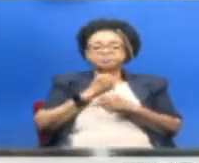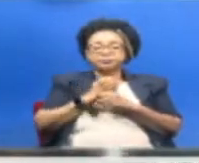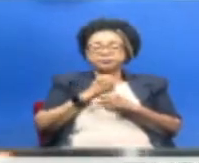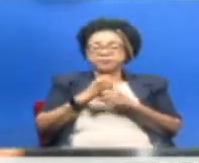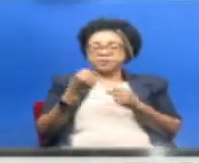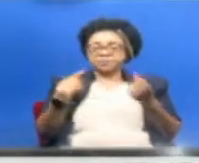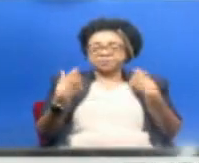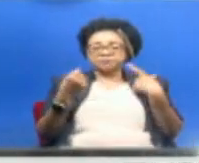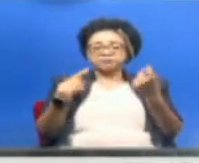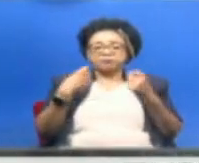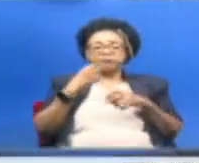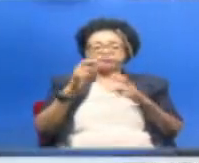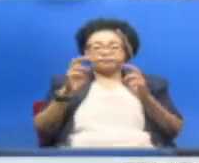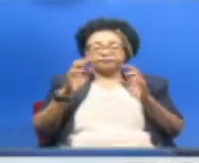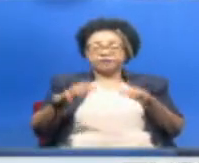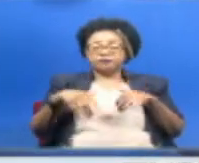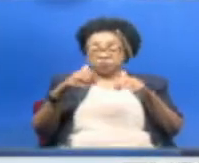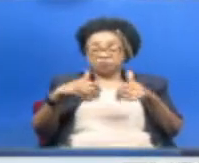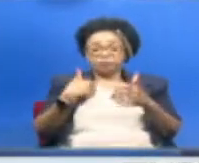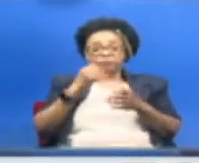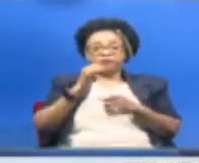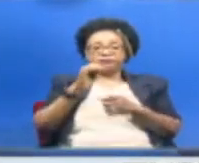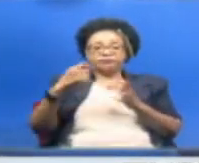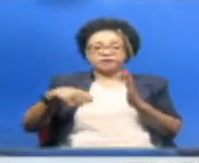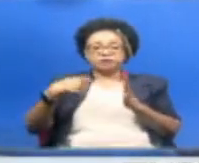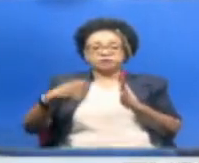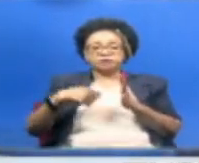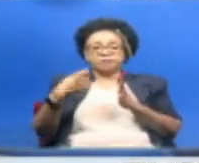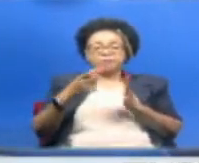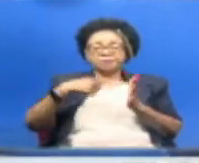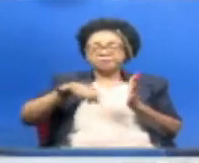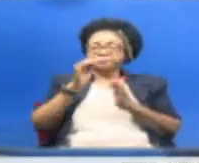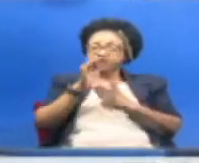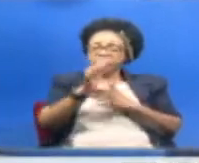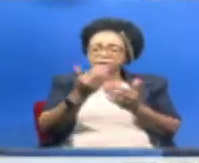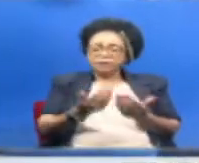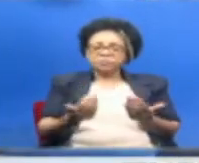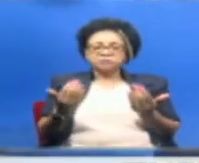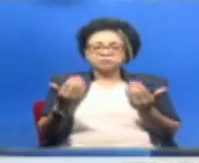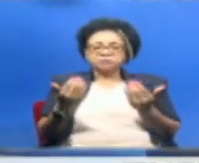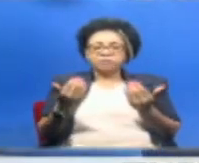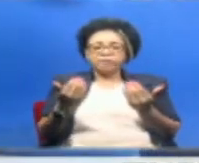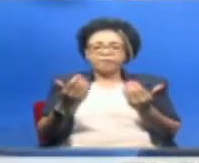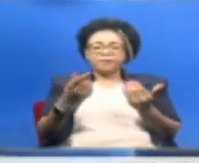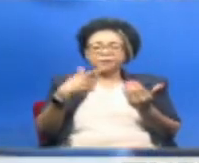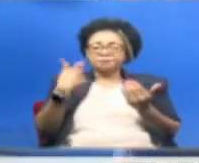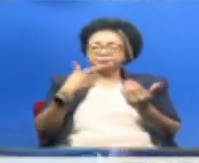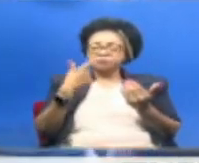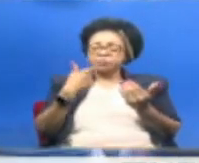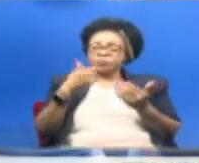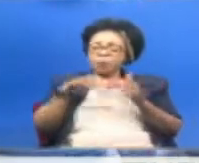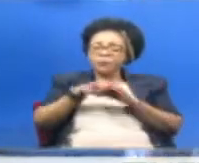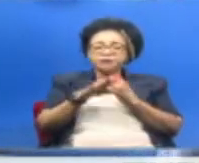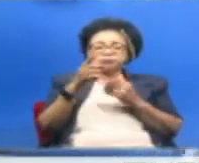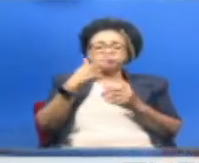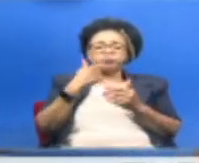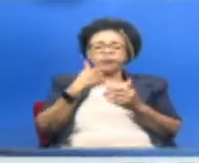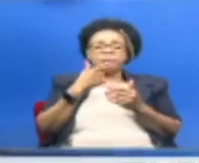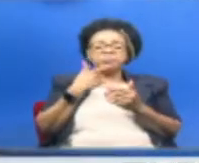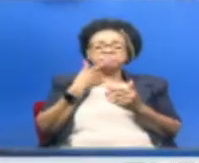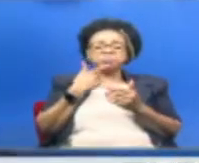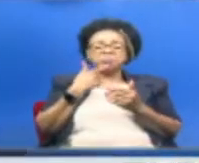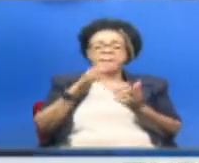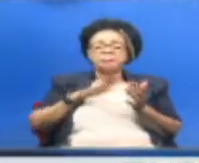factory on the fateful night. Sasa tukauliza watoto nani alikuwa ndani, sasa akasema mama